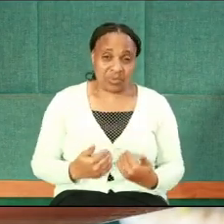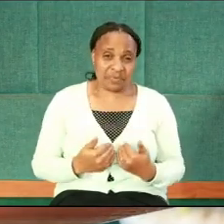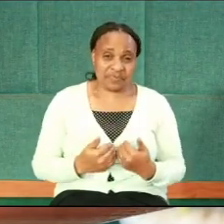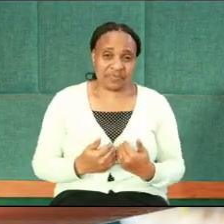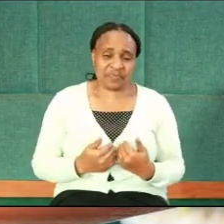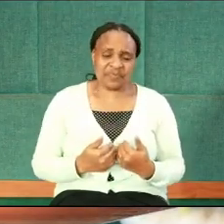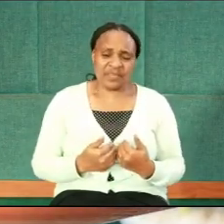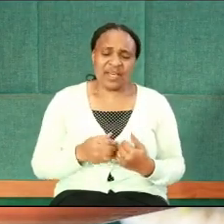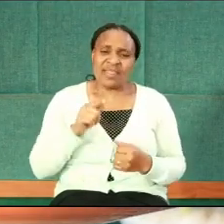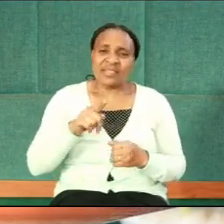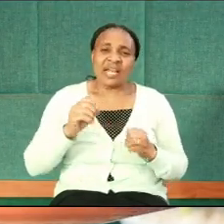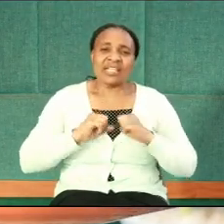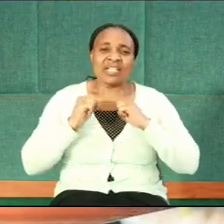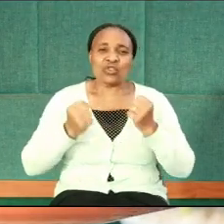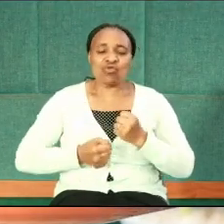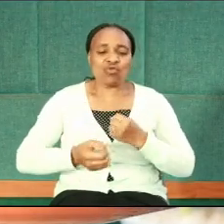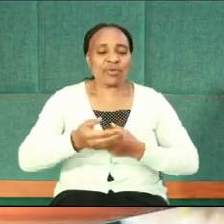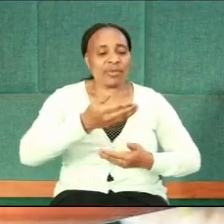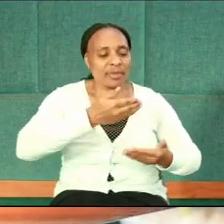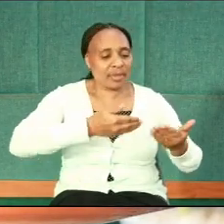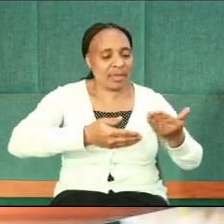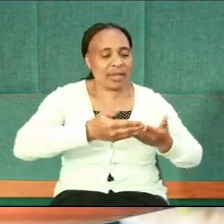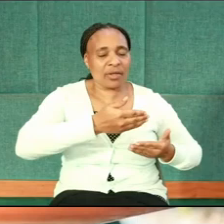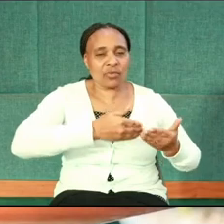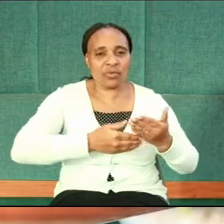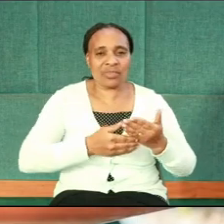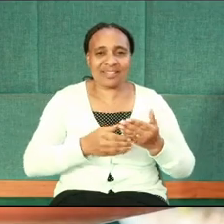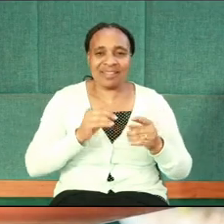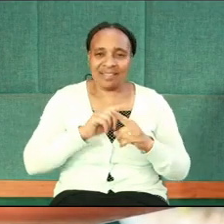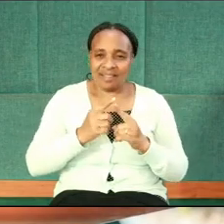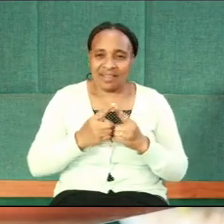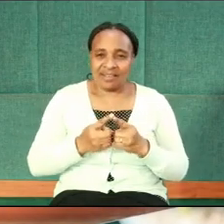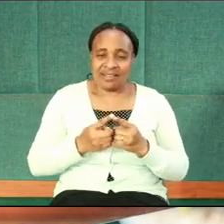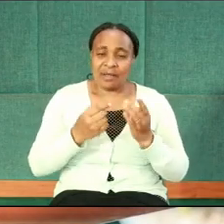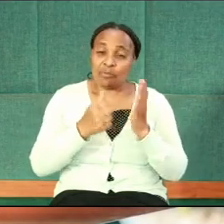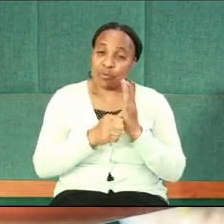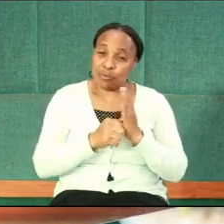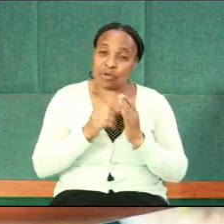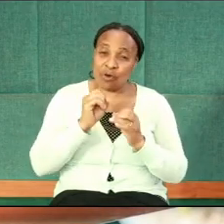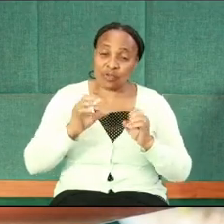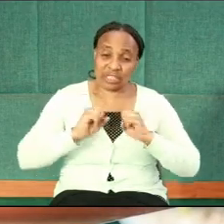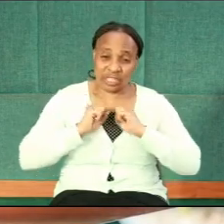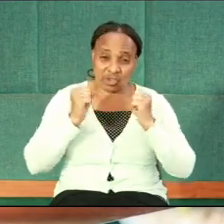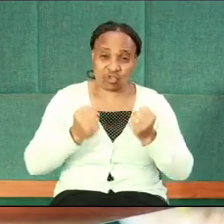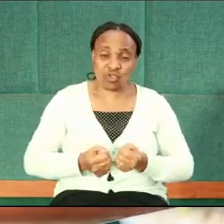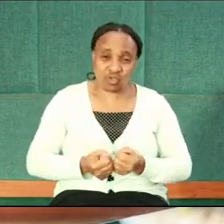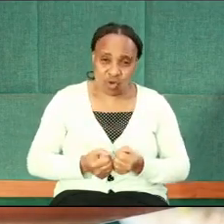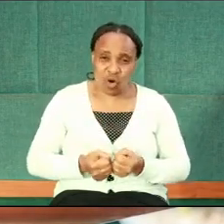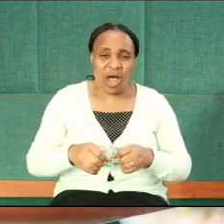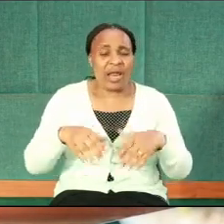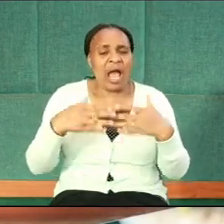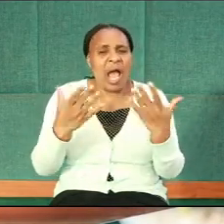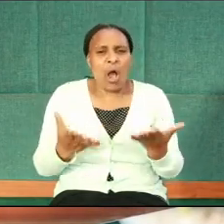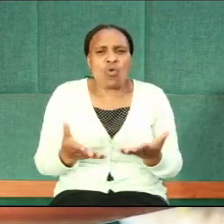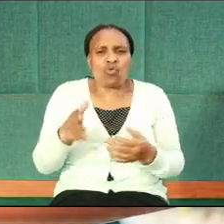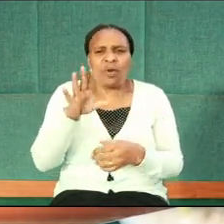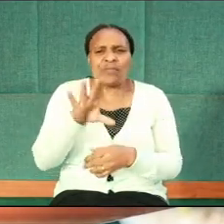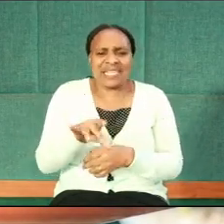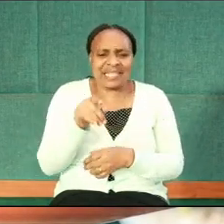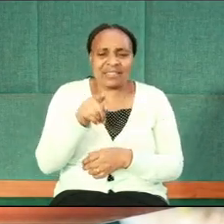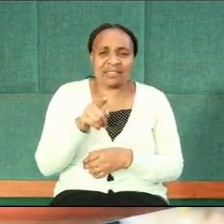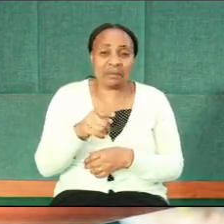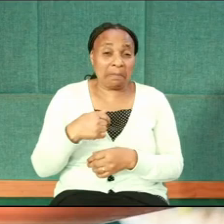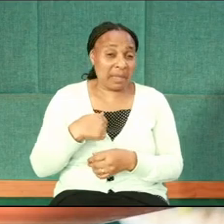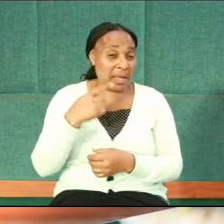Those are the social interactions, and of course, the issues of even social class comes in and how you have taken it.